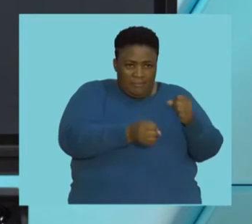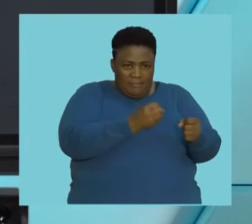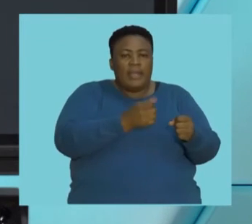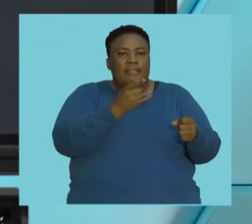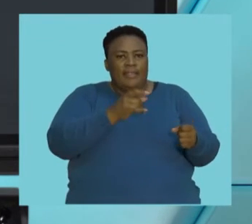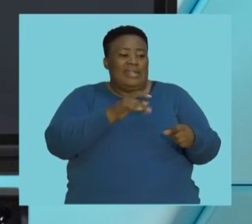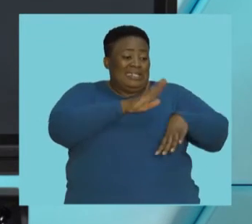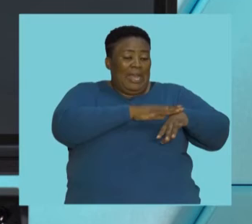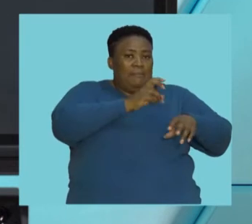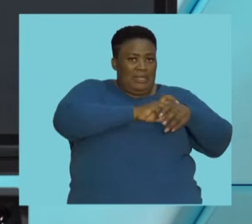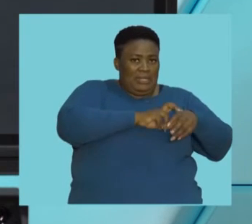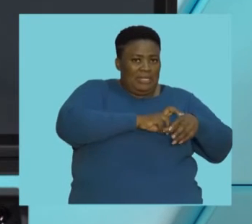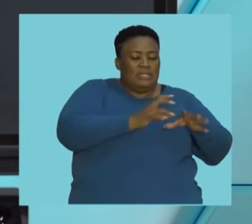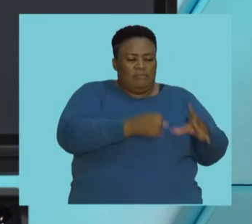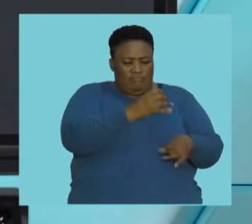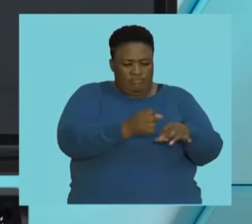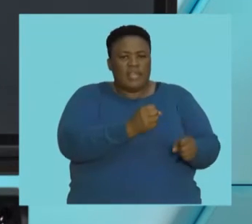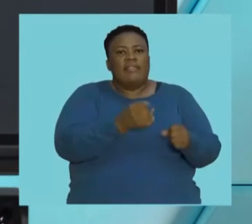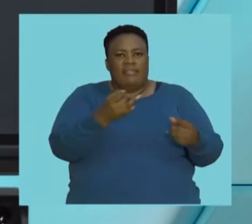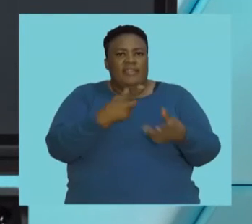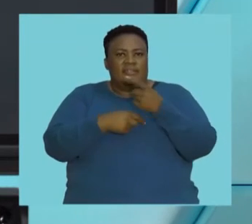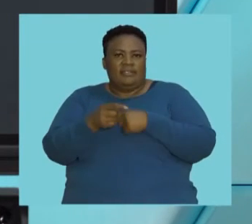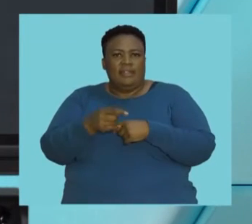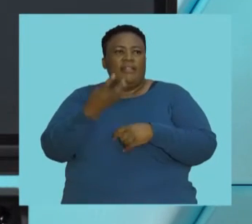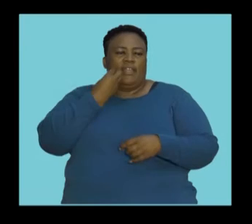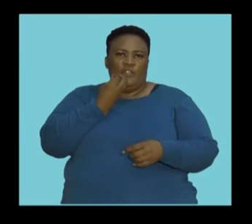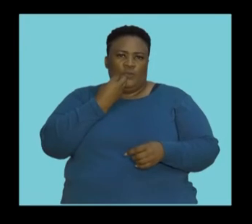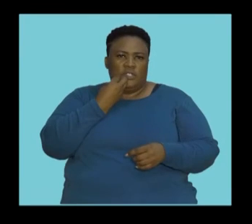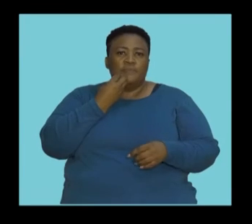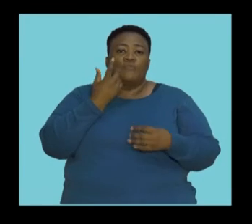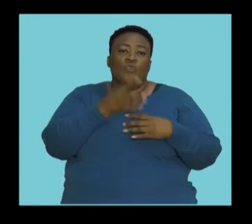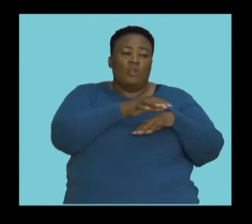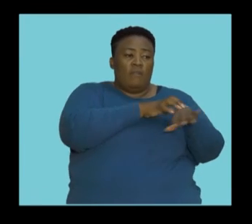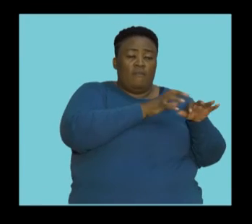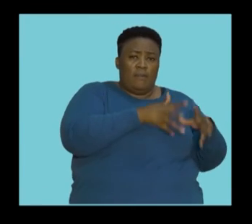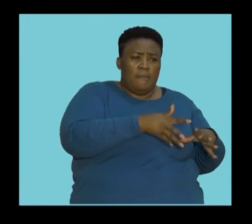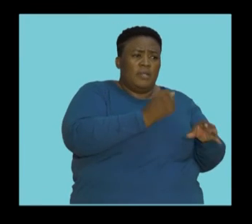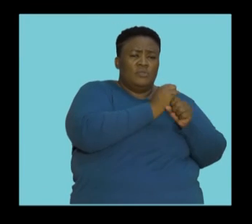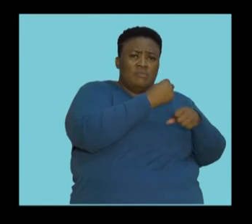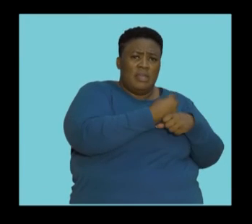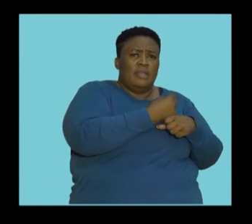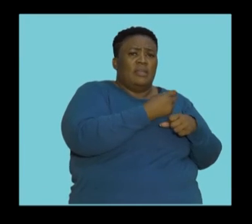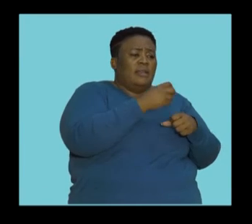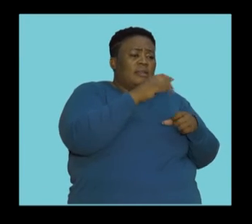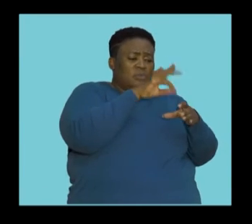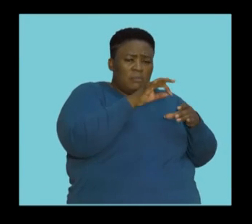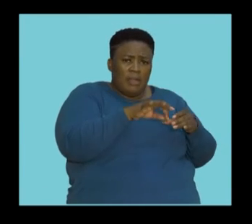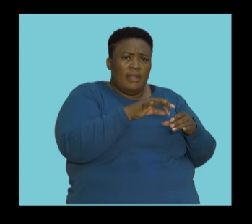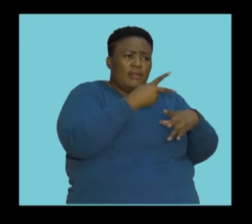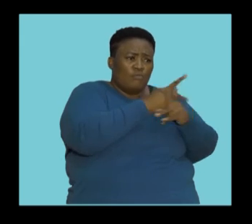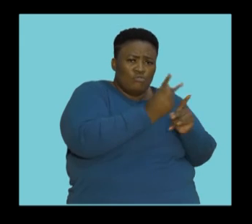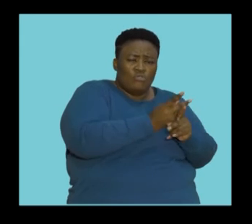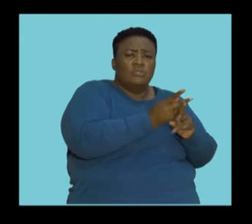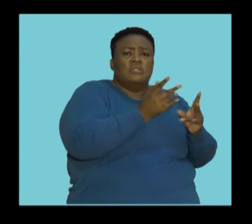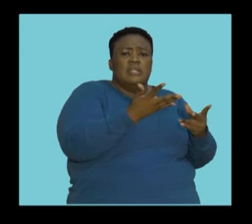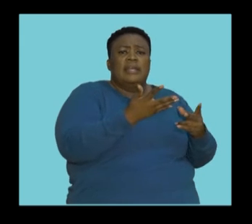it's harvested as per their need. So the ability for farmers to conserve and consume food in a sustainable way